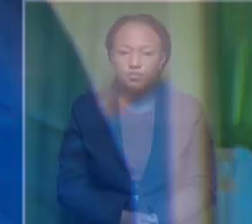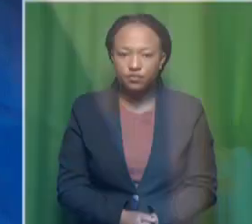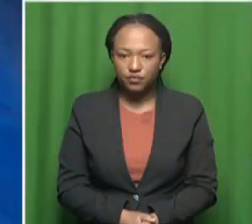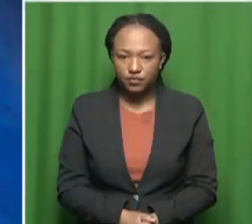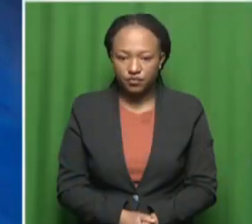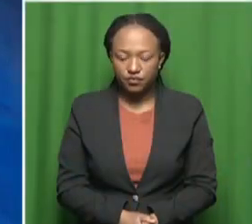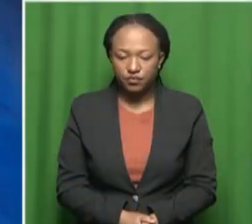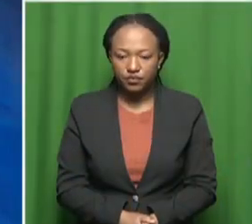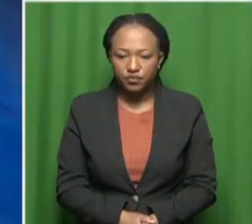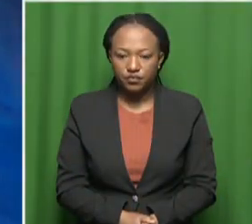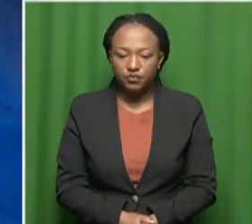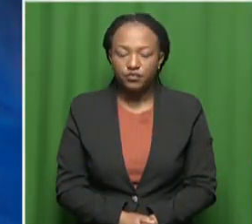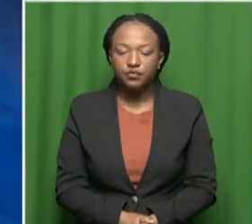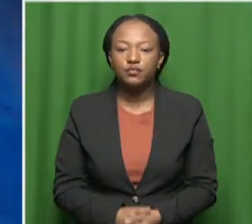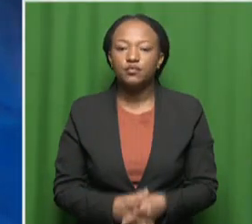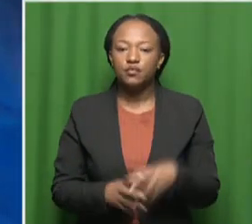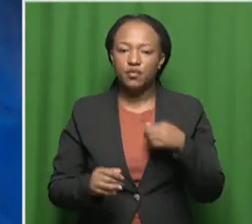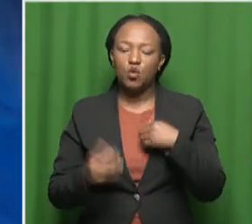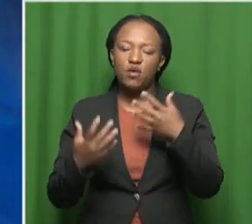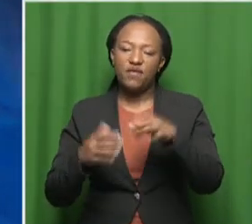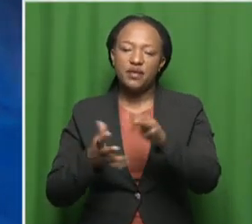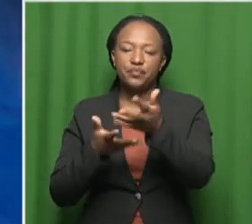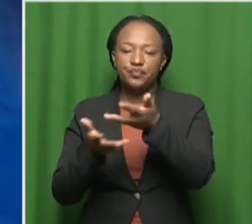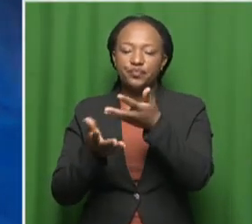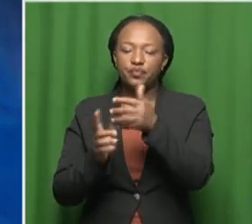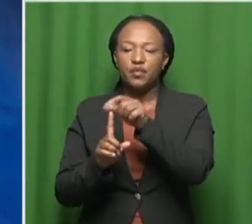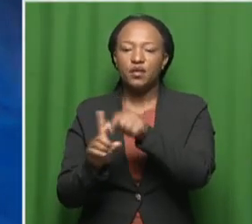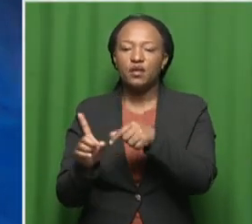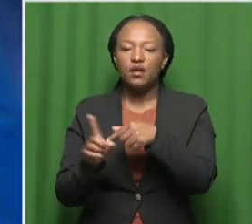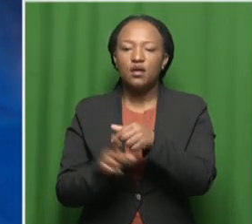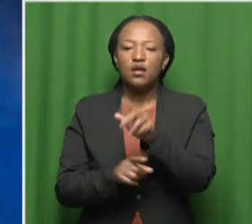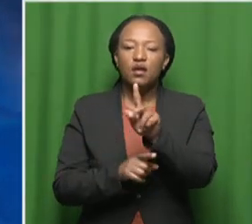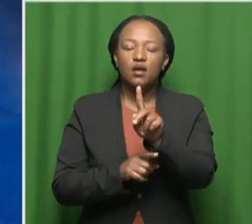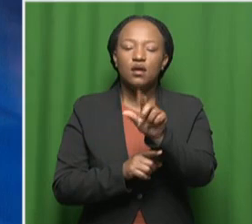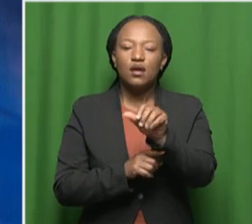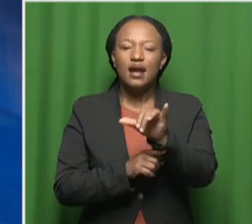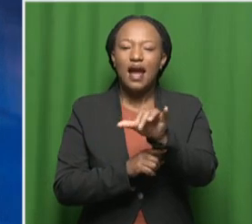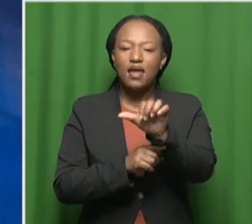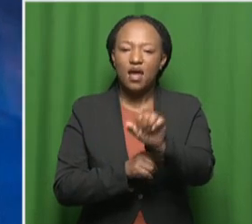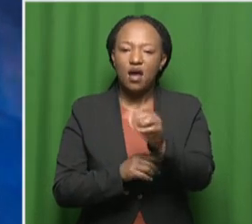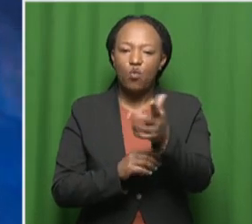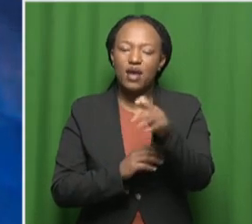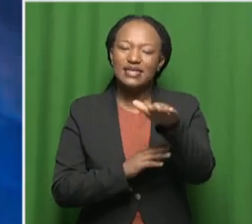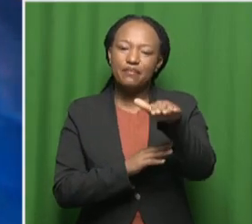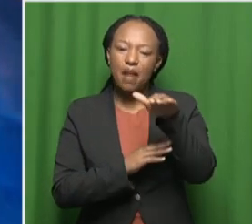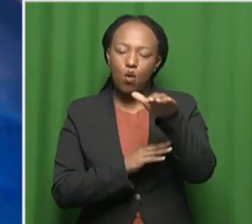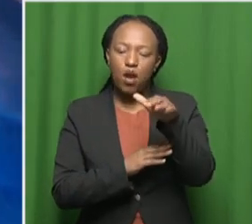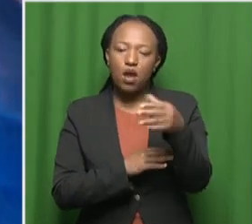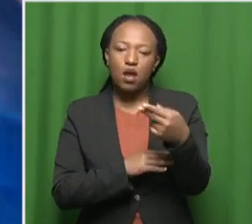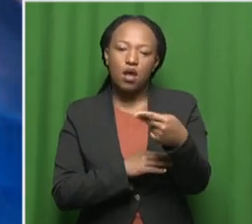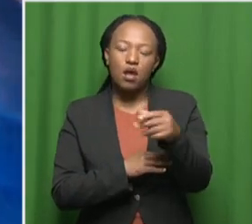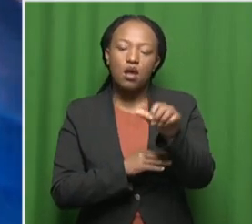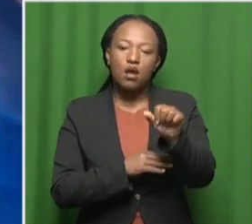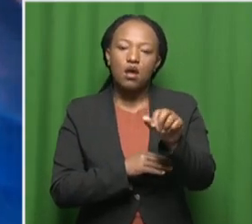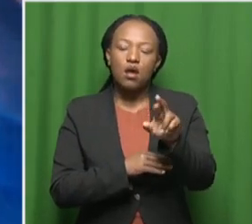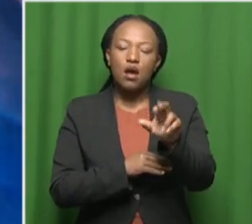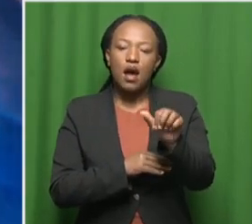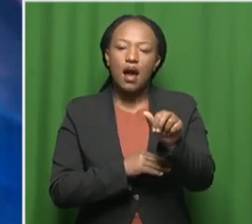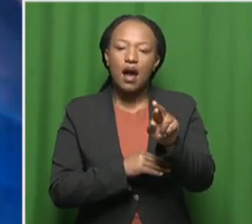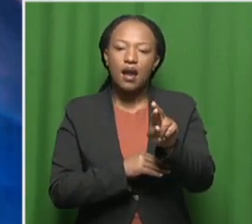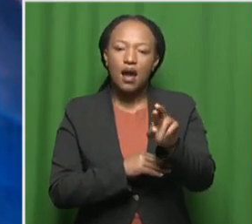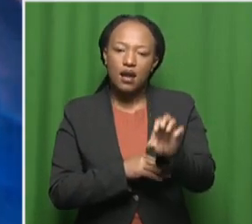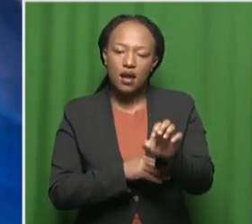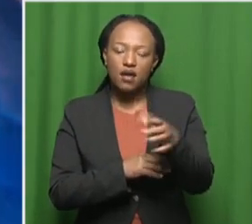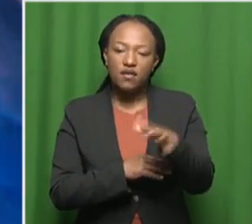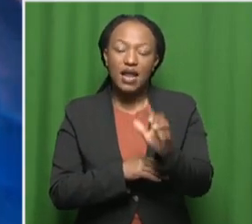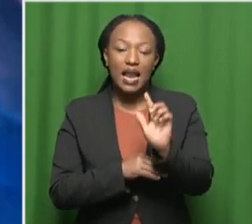All right, we just spoke to Kailihle Khumalo out in Harare in Zimbabwe as it's voting day in that country, so we'll cross back